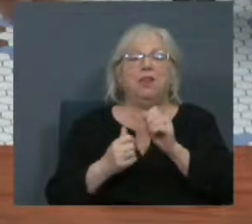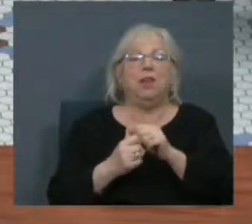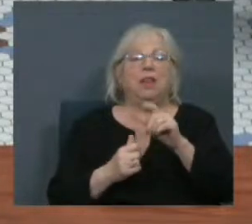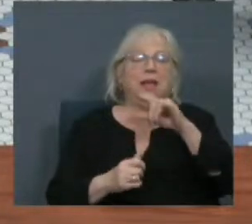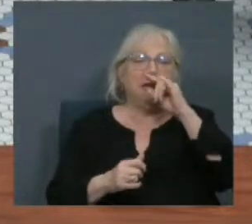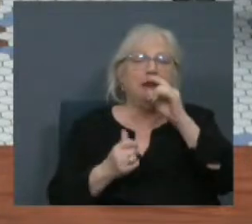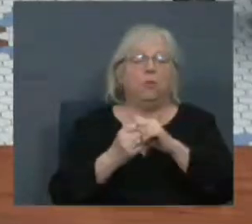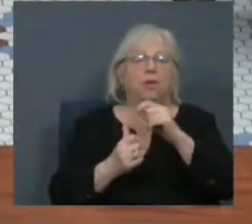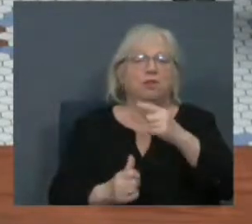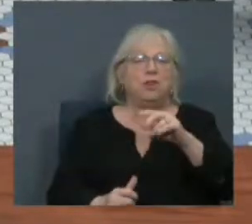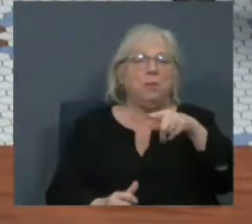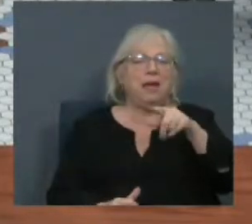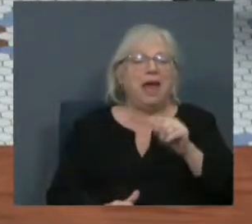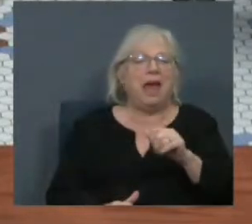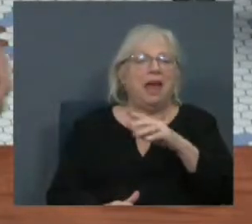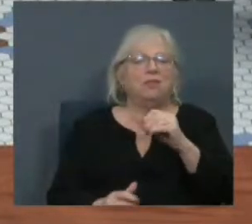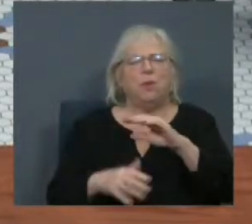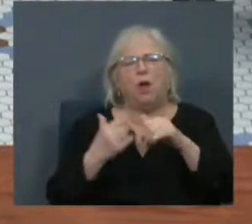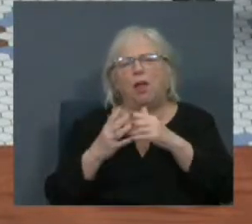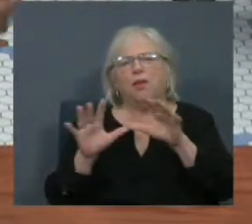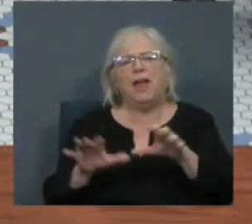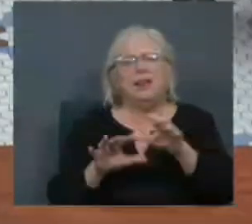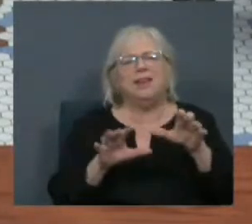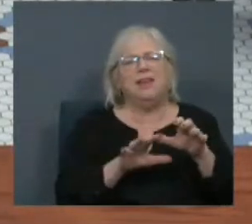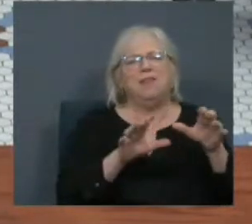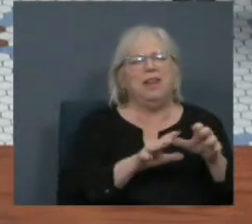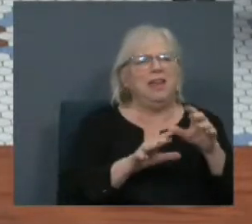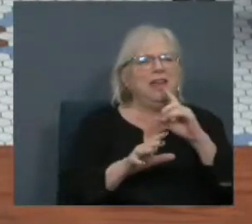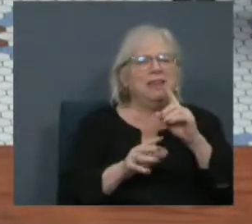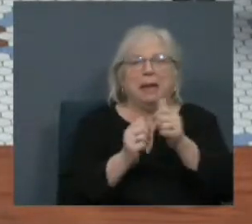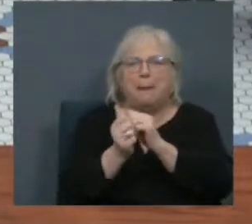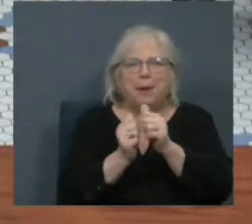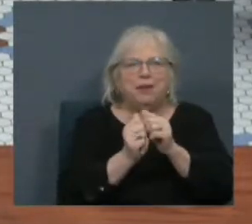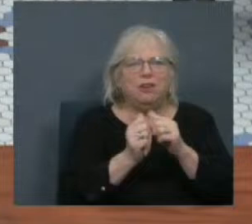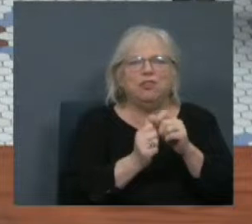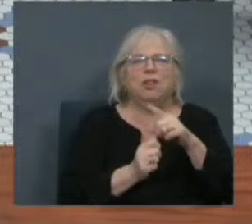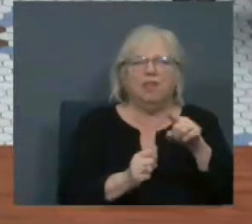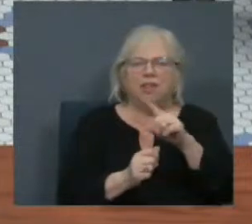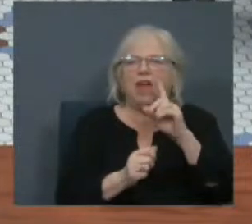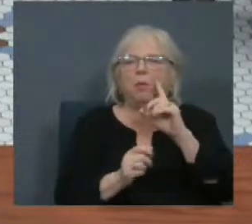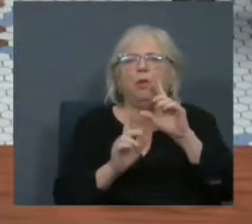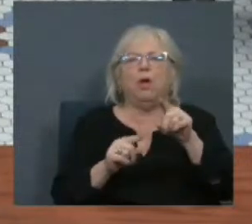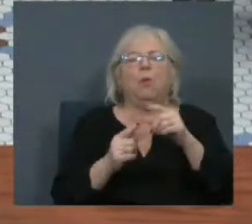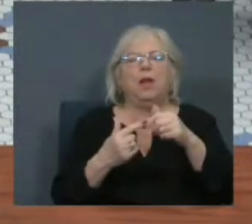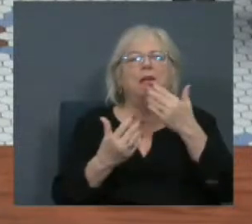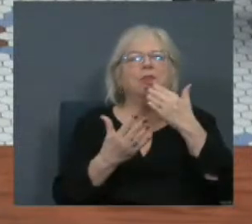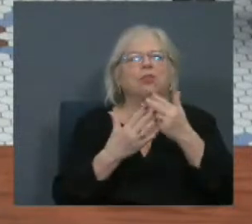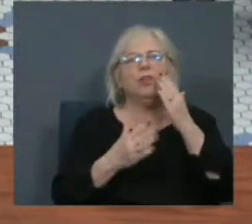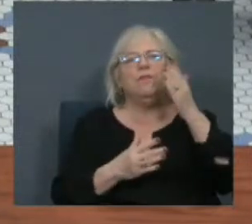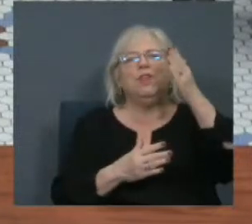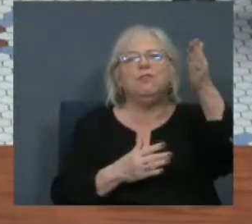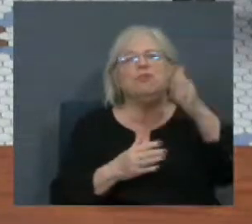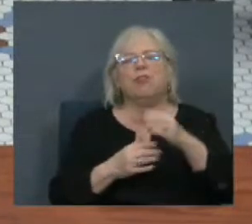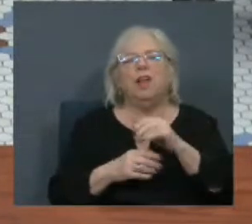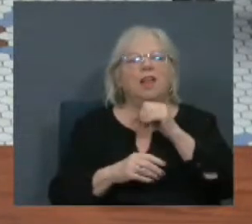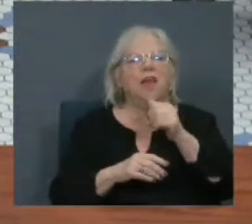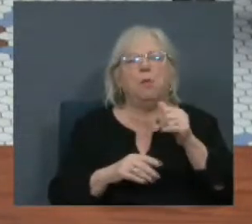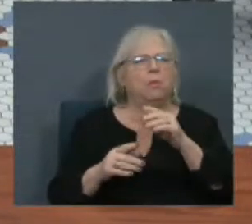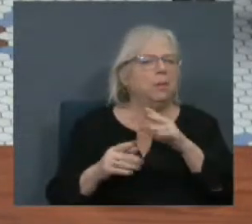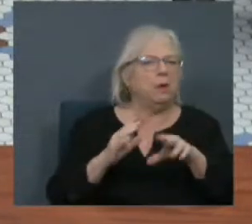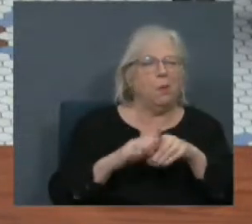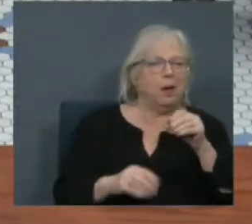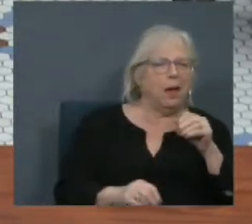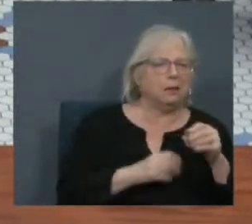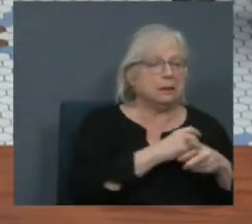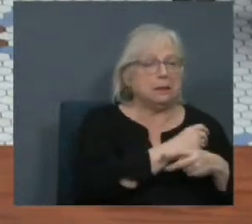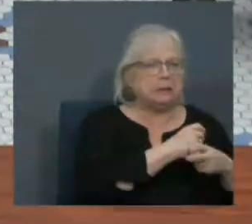with their extracurriculars, and with the things that they're doing and competing and everything, they're going to go and they're going to have a good future ahead of them. They're not going to be going out